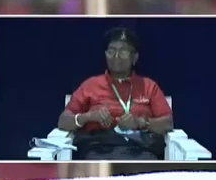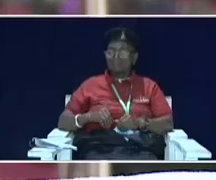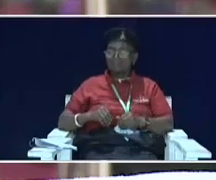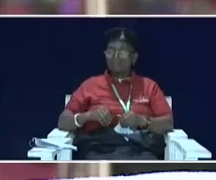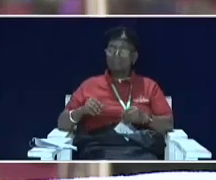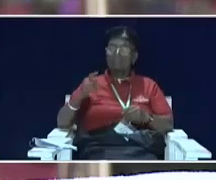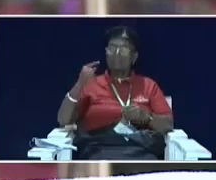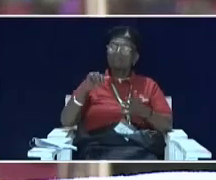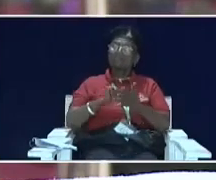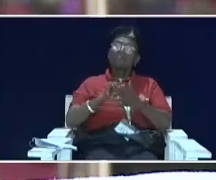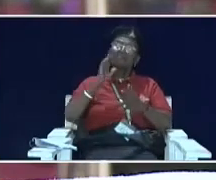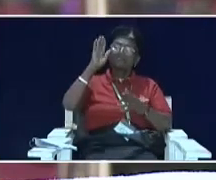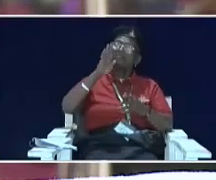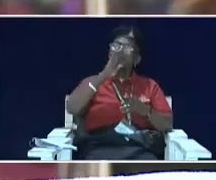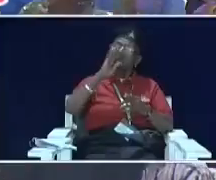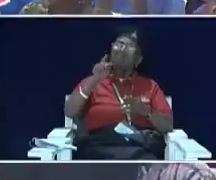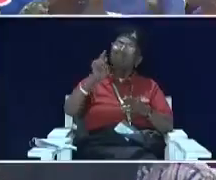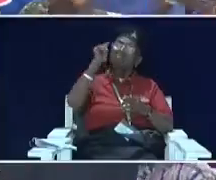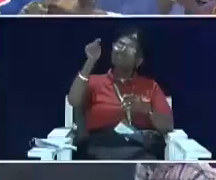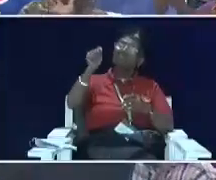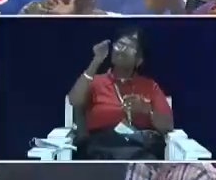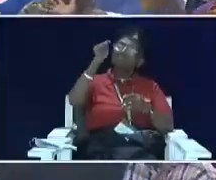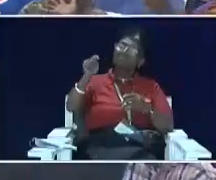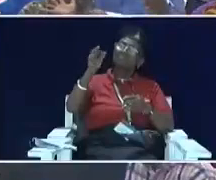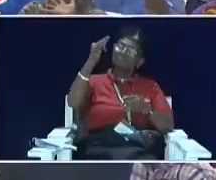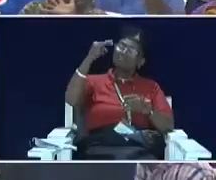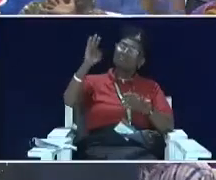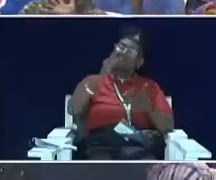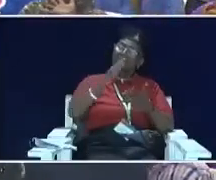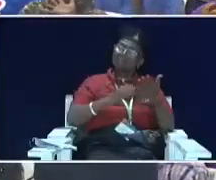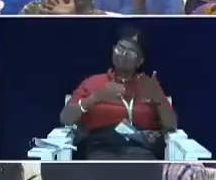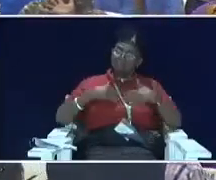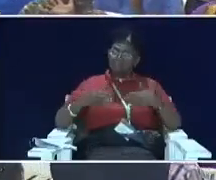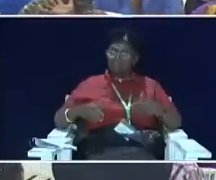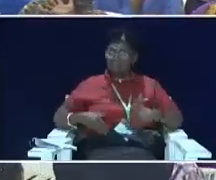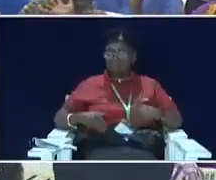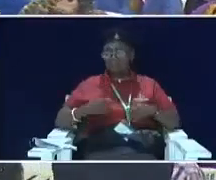That will be the testimony of somebody from now on.